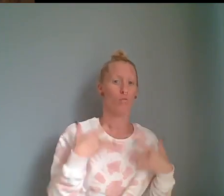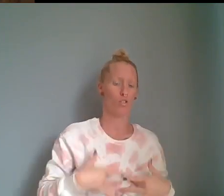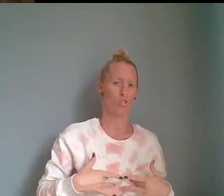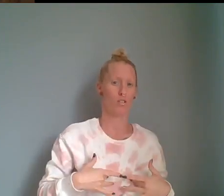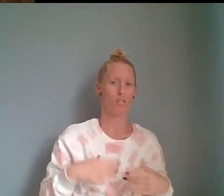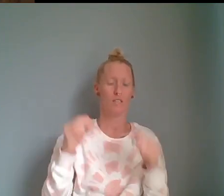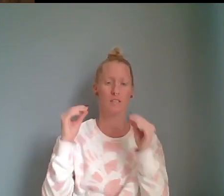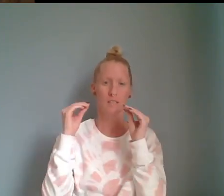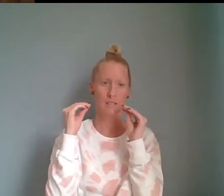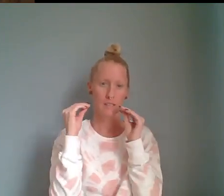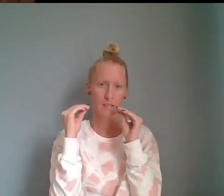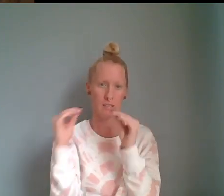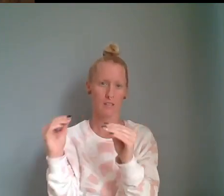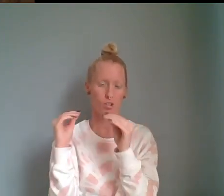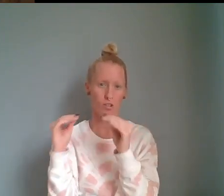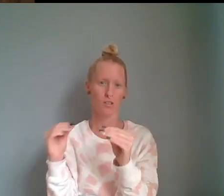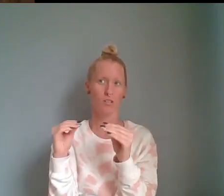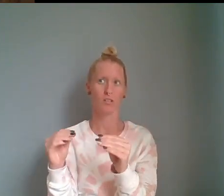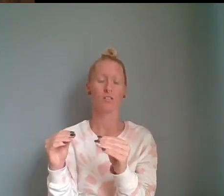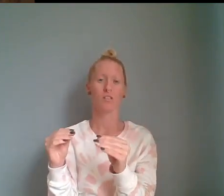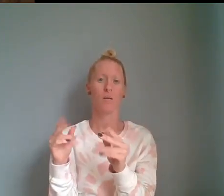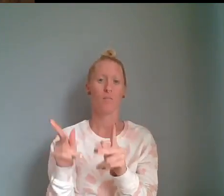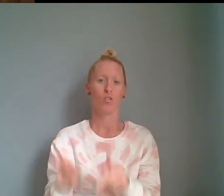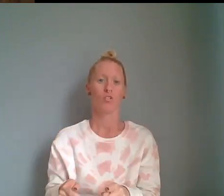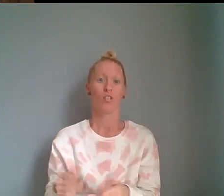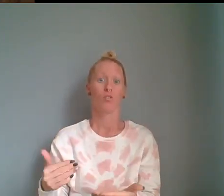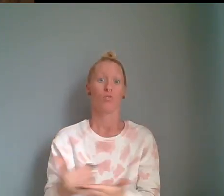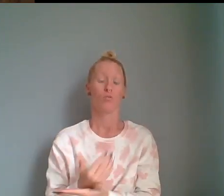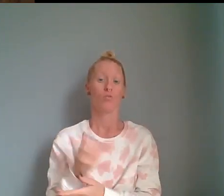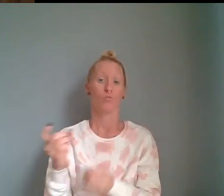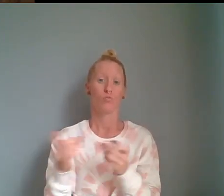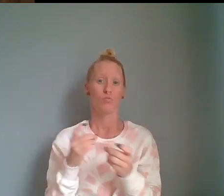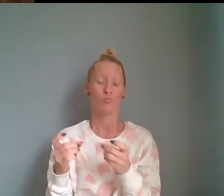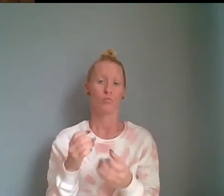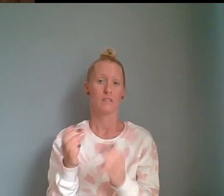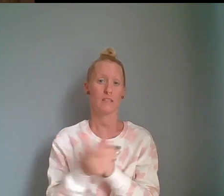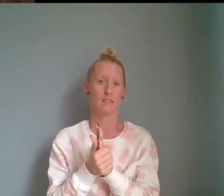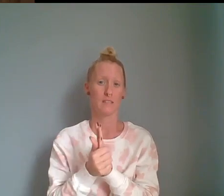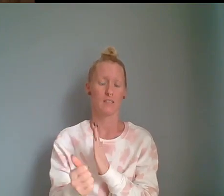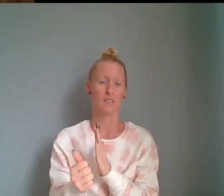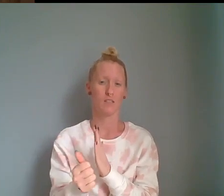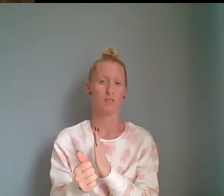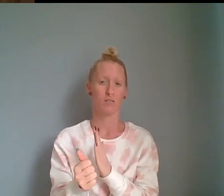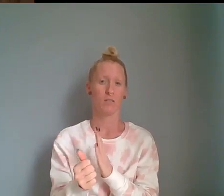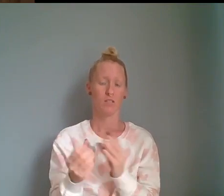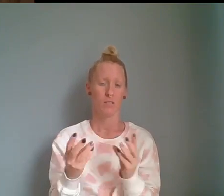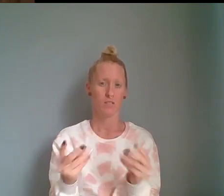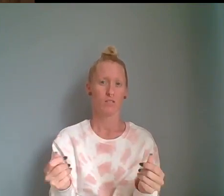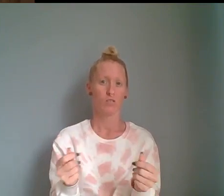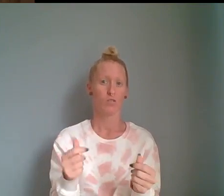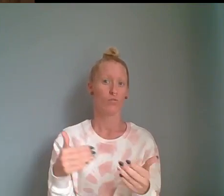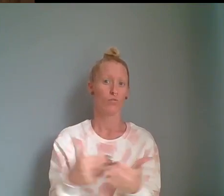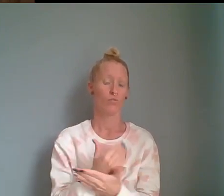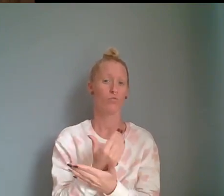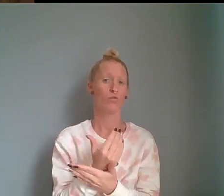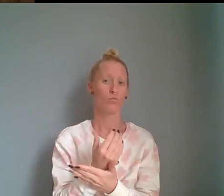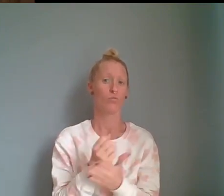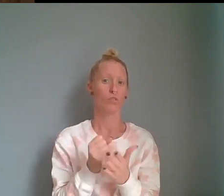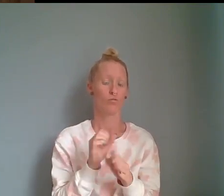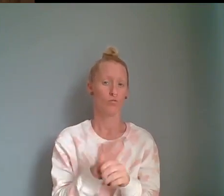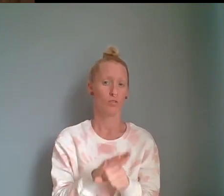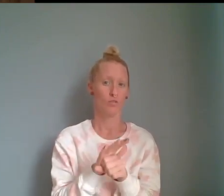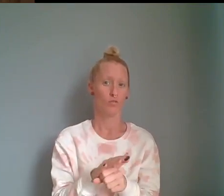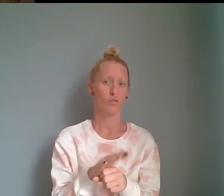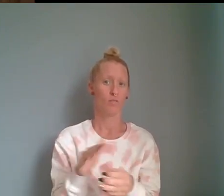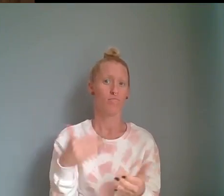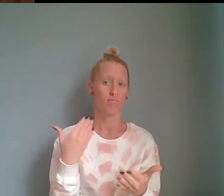teaches the person new coping skills for dealing with new stressors that arise. So in this same study, they followed the patients